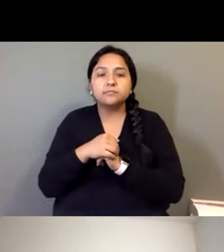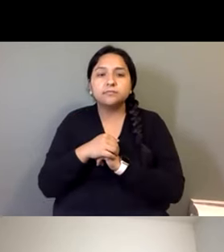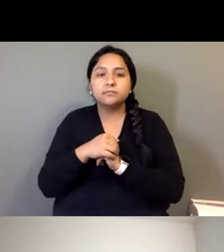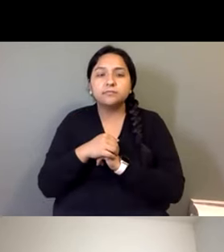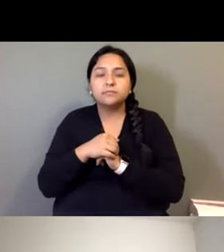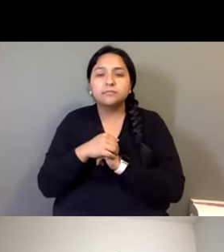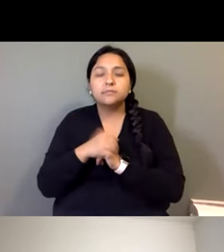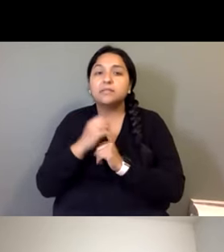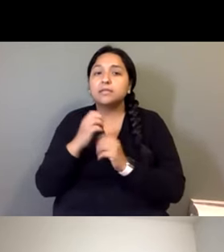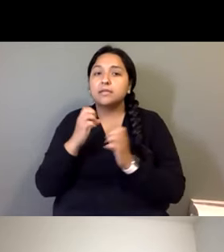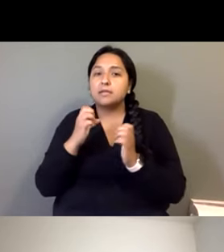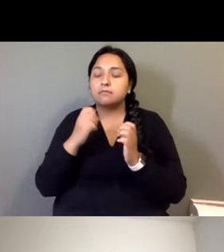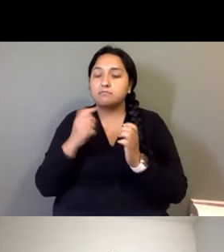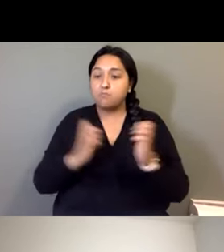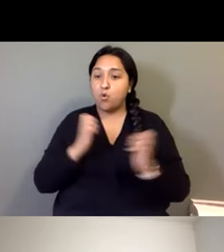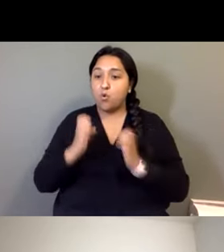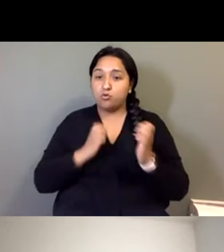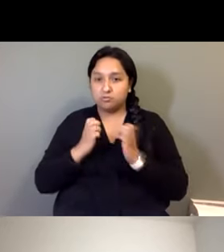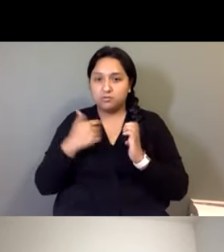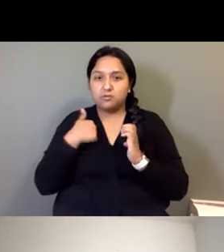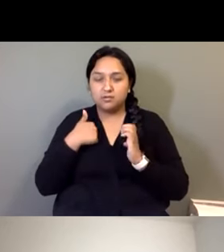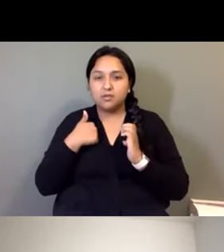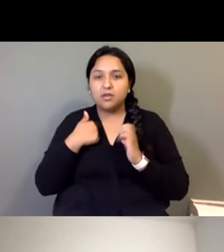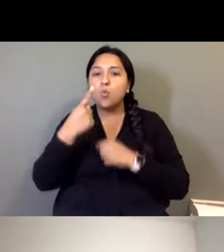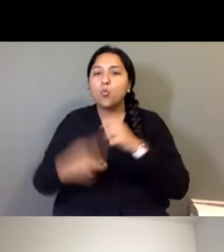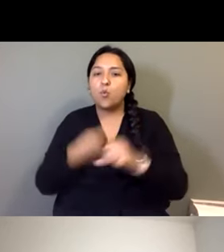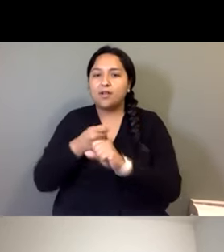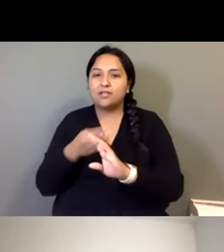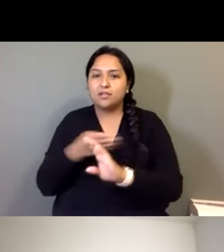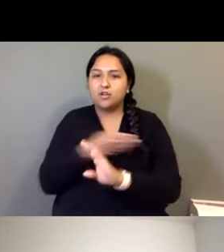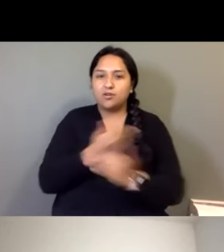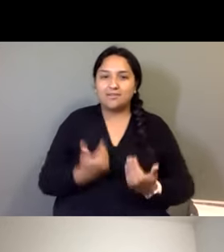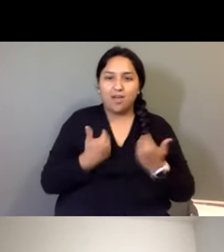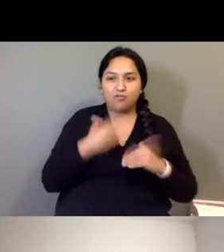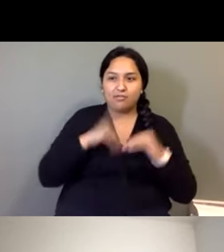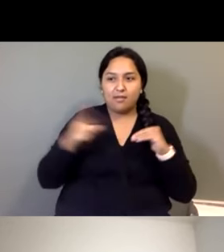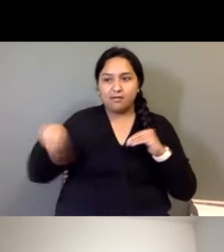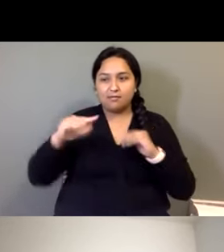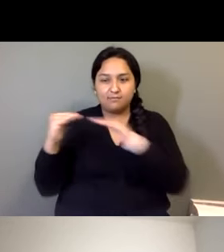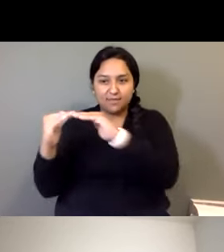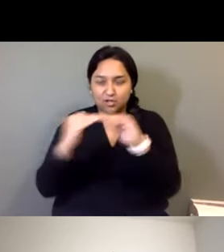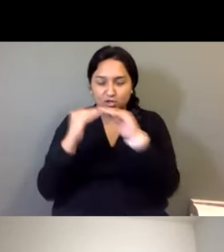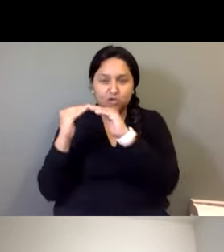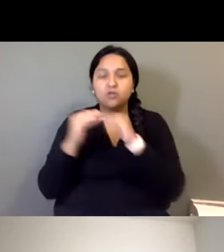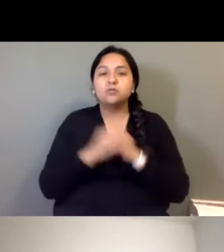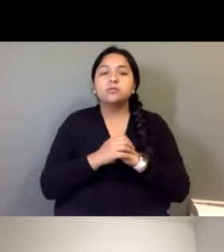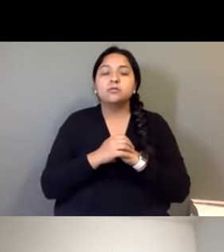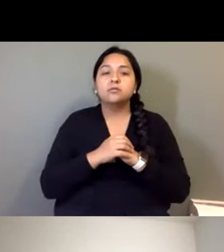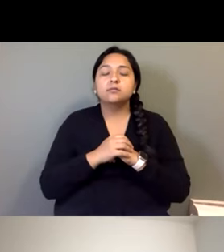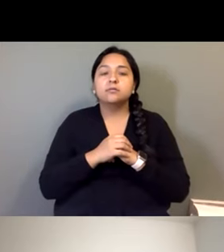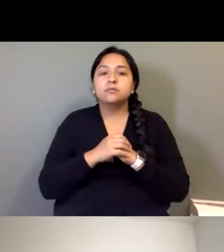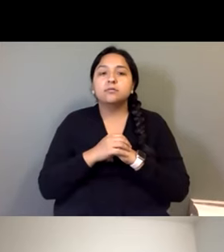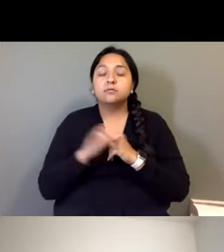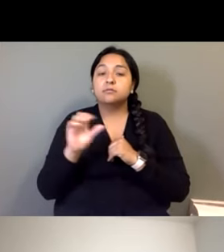Emotionally, I was a year younger. Doesn't matter what my brain was doing. Emotionally, I was a year younger. Mm-hmm. So